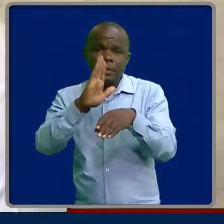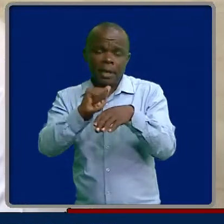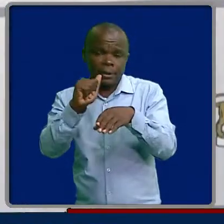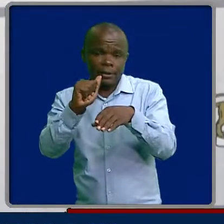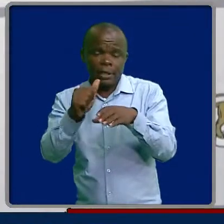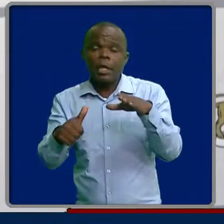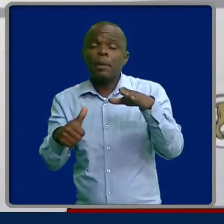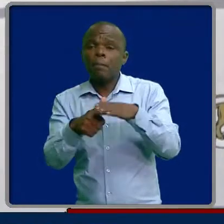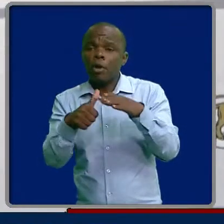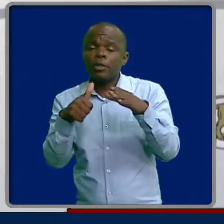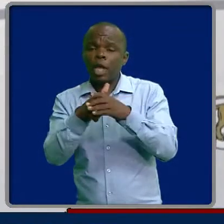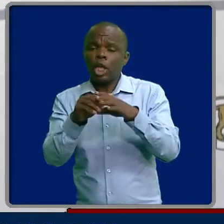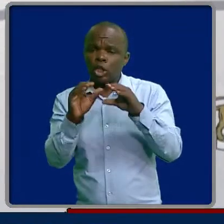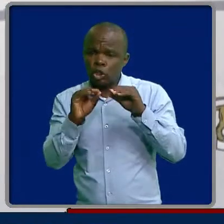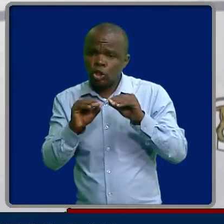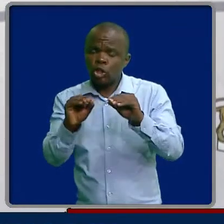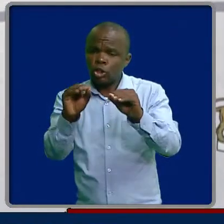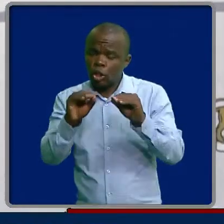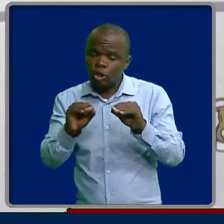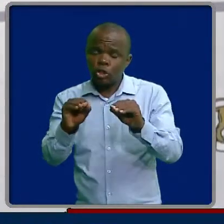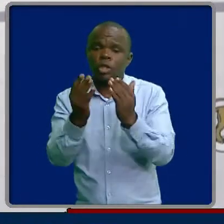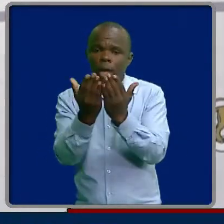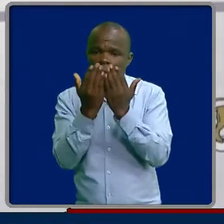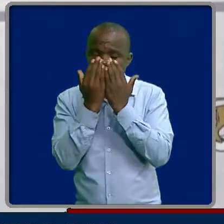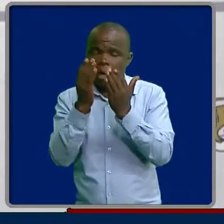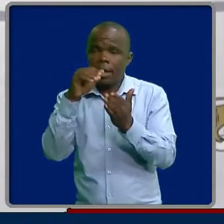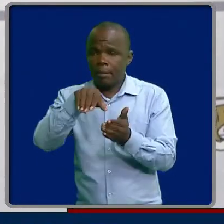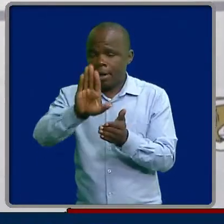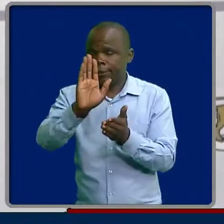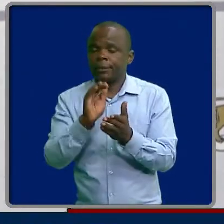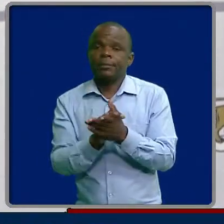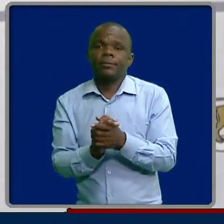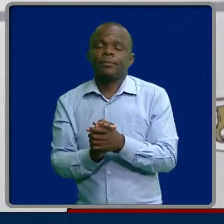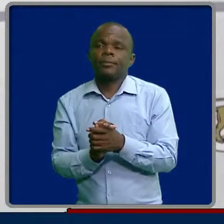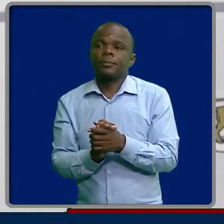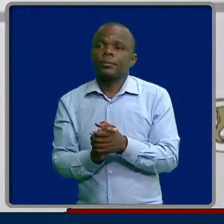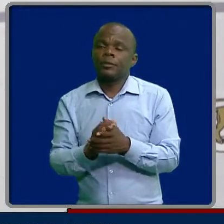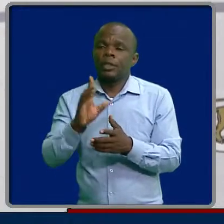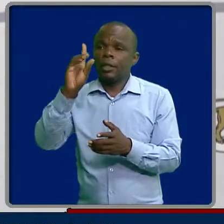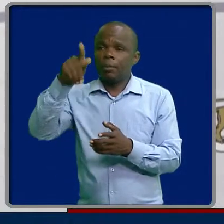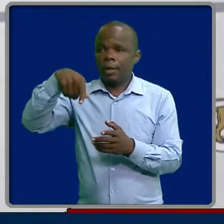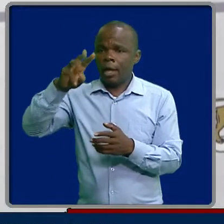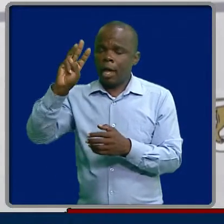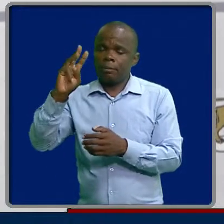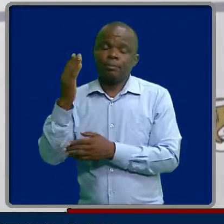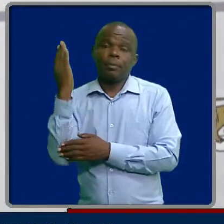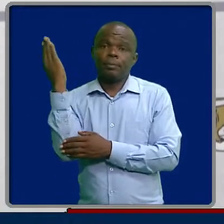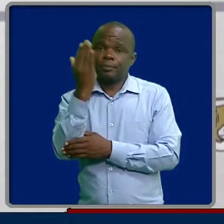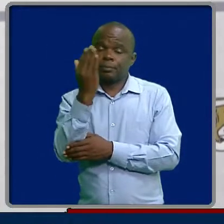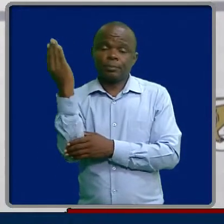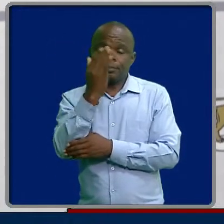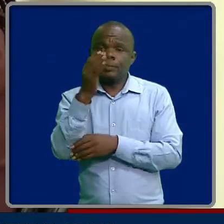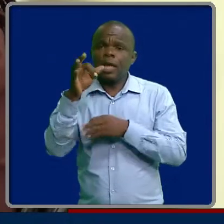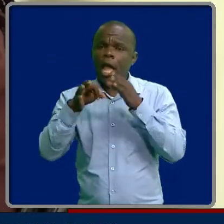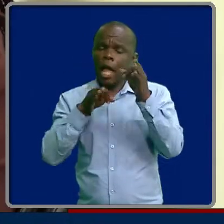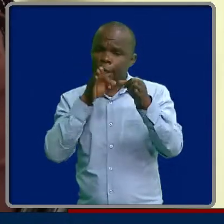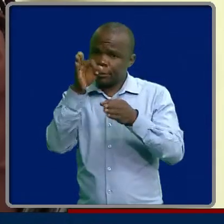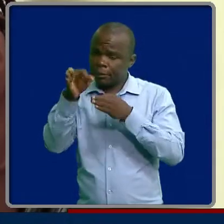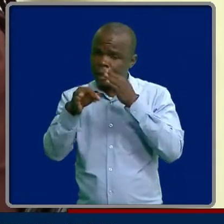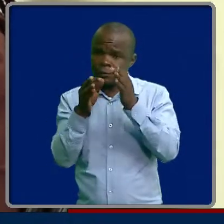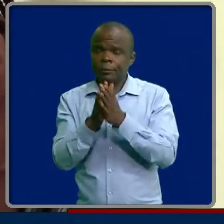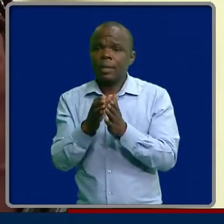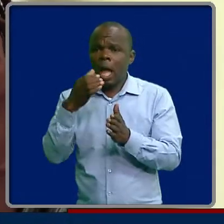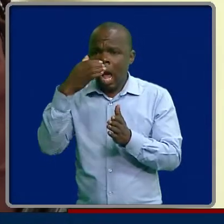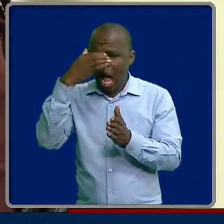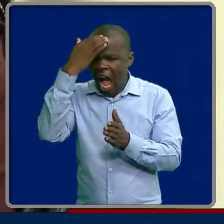education, and health. In her remarks, the Deputy Prime Minister Senator Thulsile Dladla provides some of the interventions to be implemented